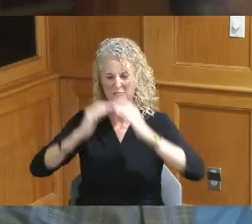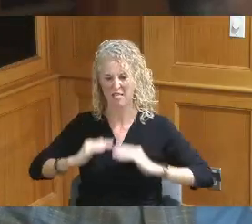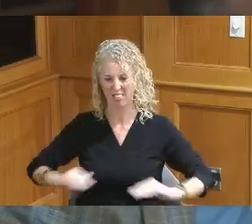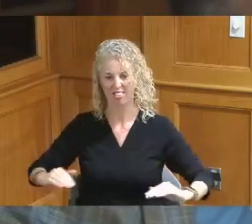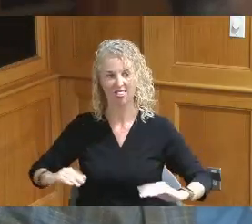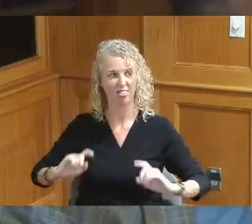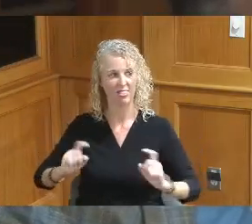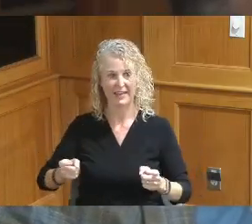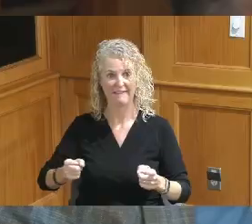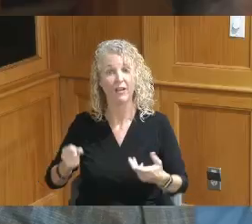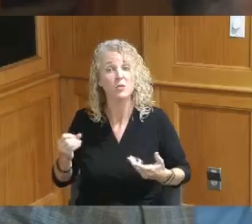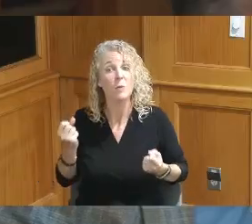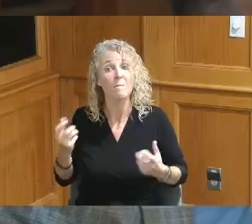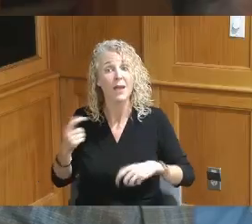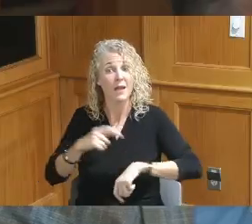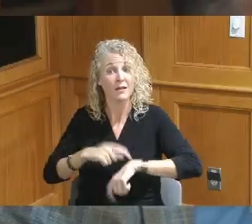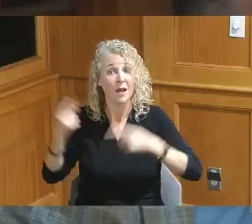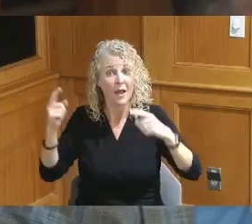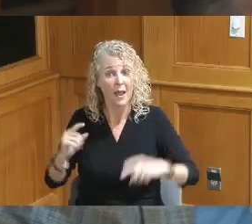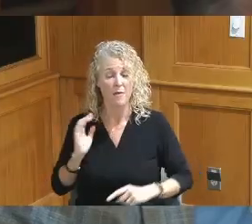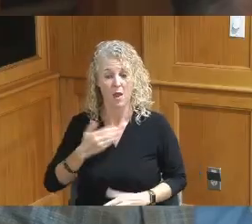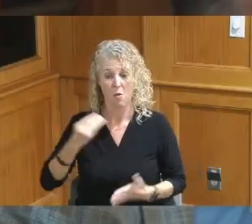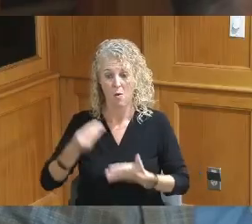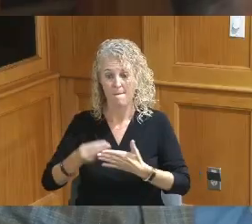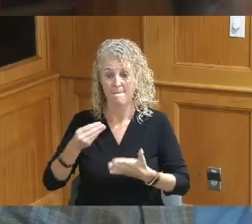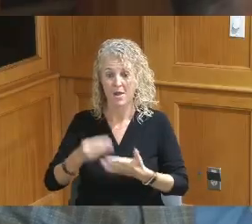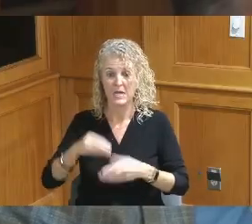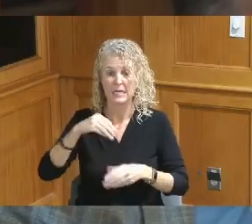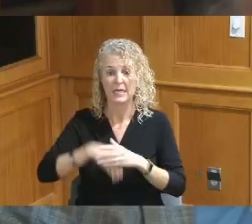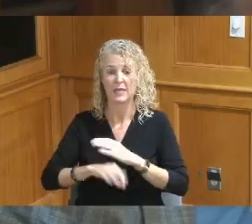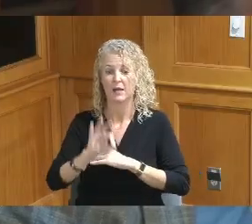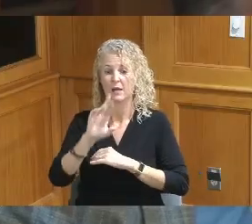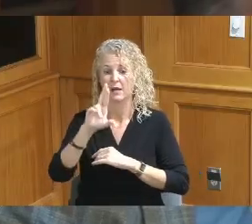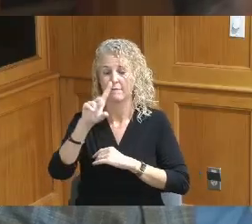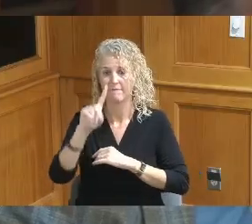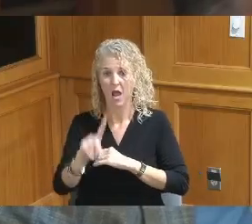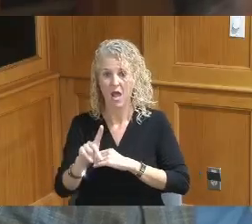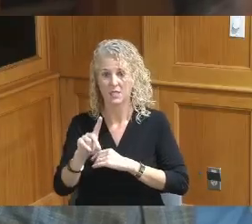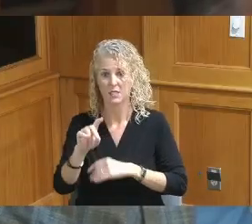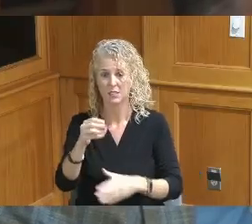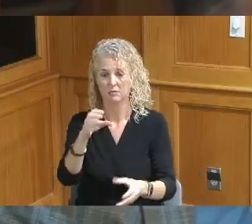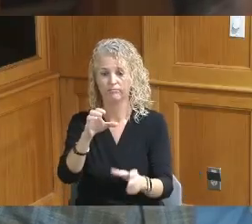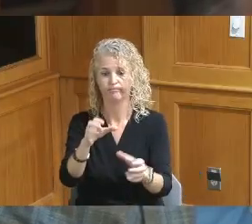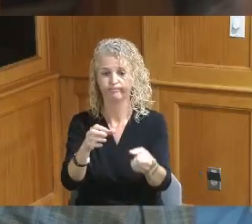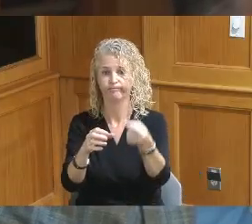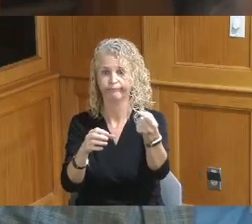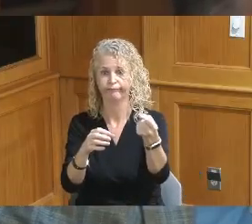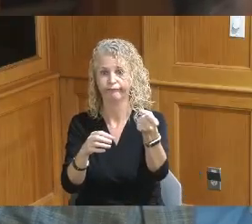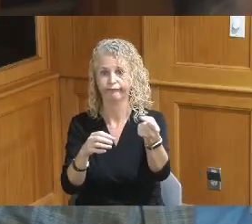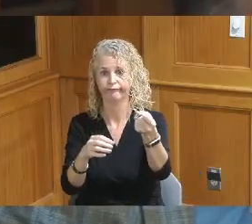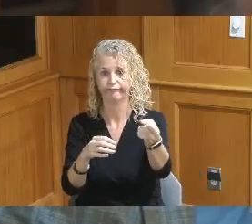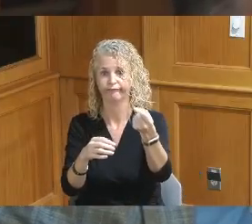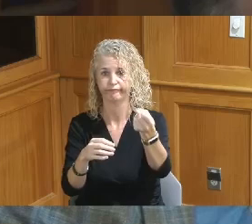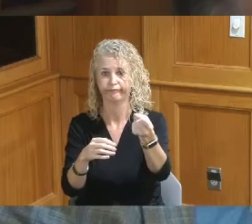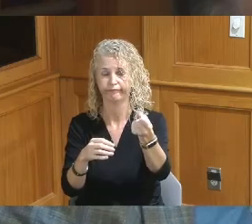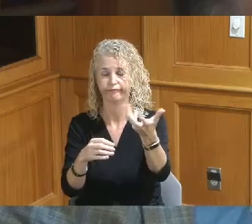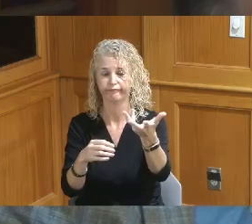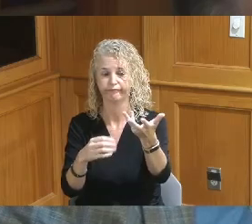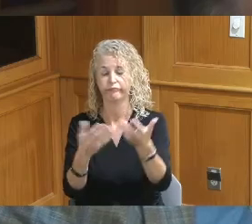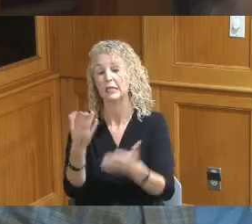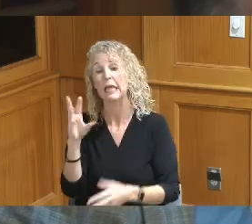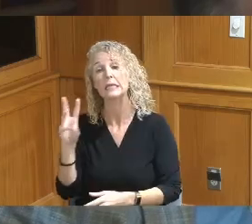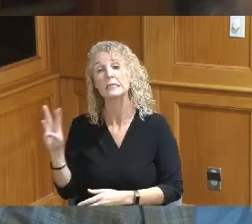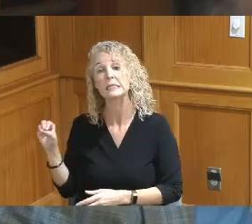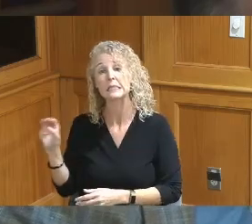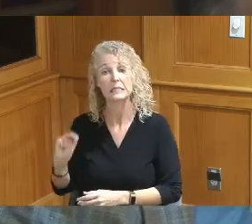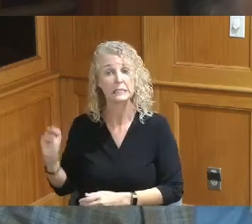bronze level. And a lot of times when we put our money in a fund, it gets kind of ate up. You know what I'm saying? We put up